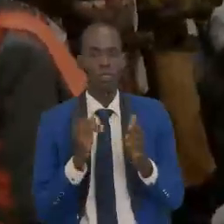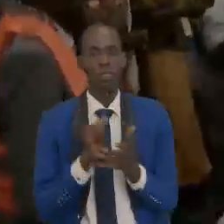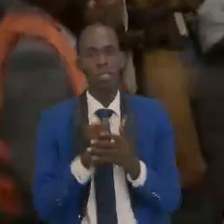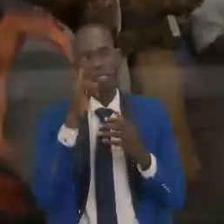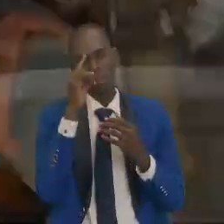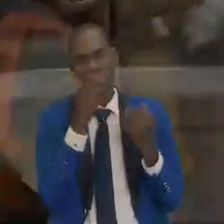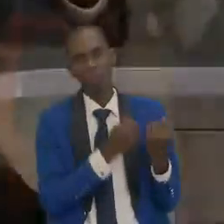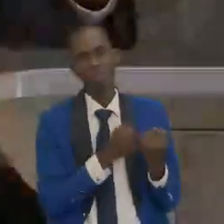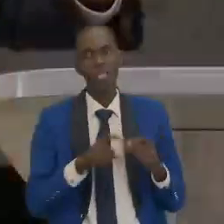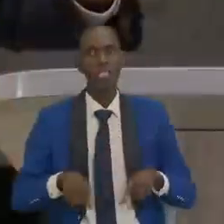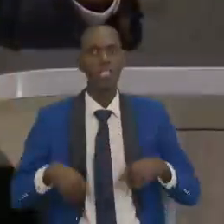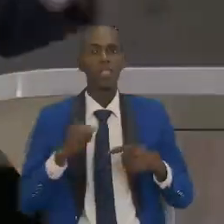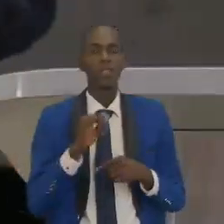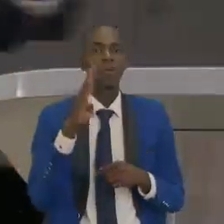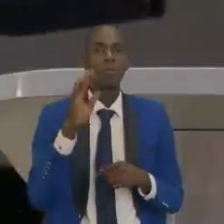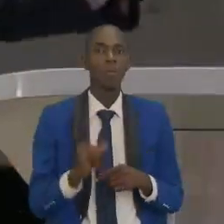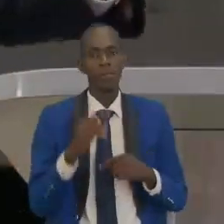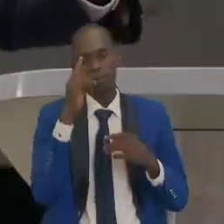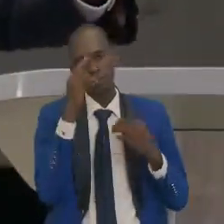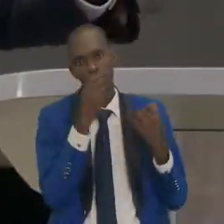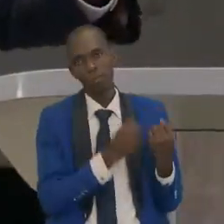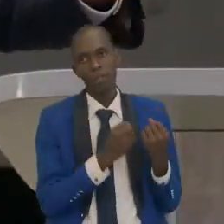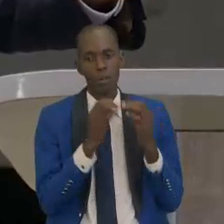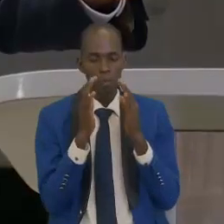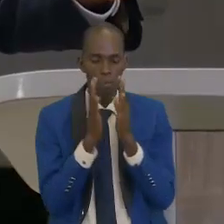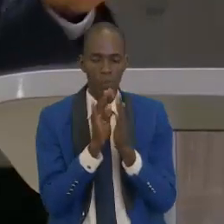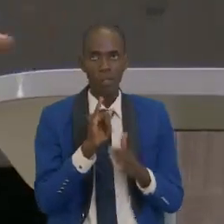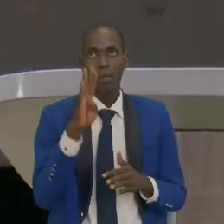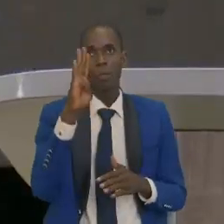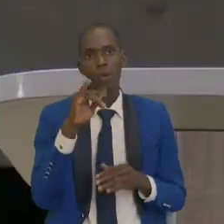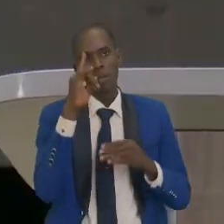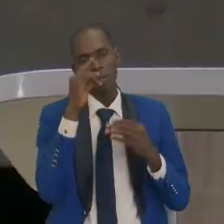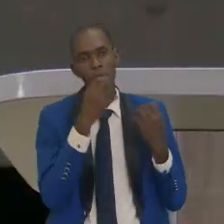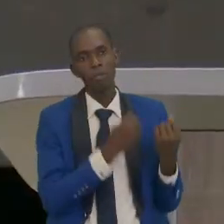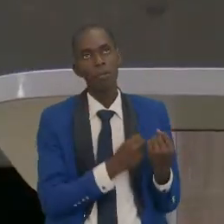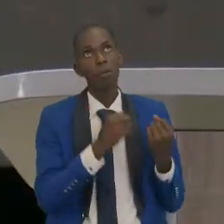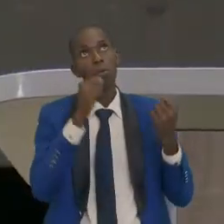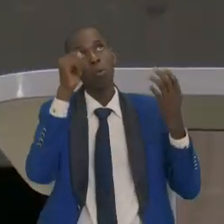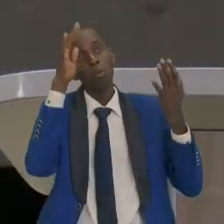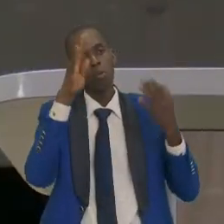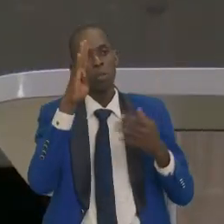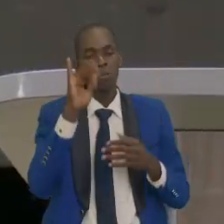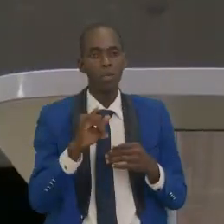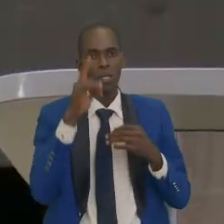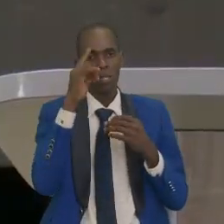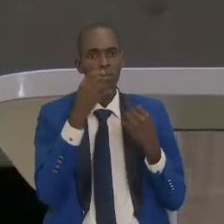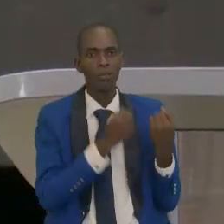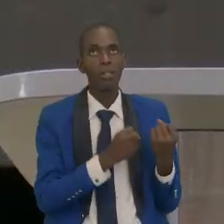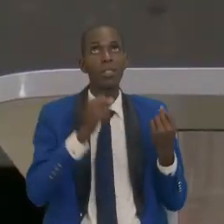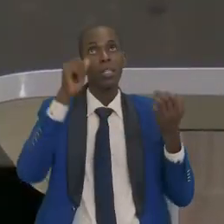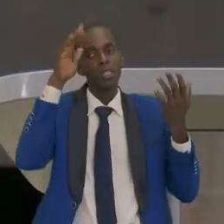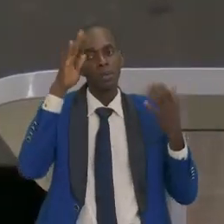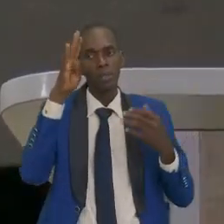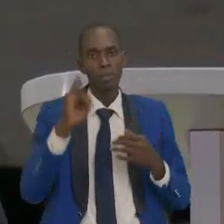living by faith Pray by faith hoping by faith expecting by